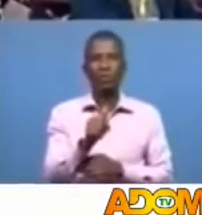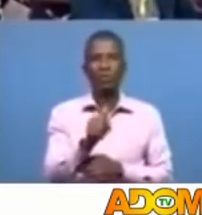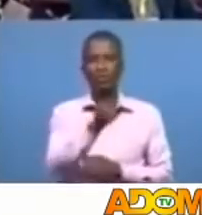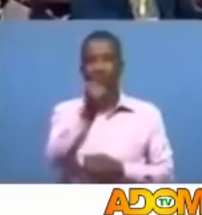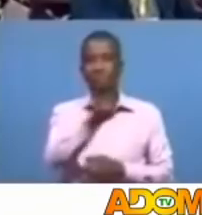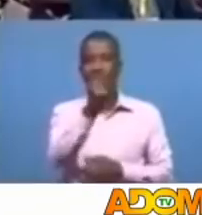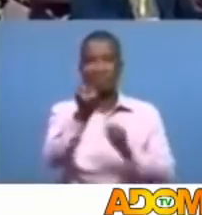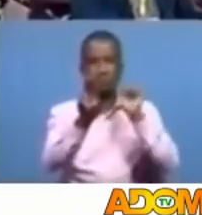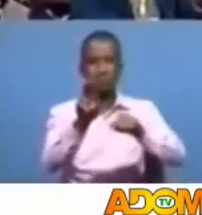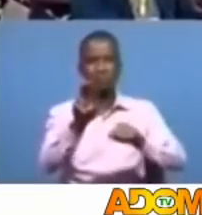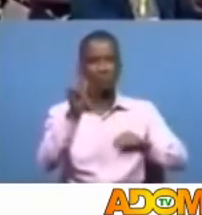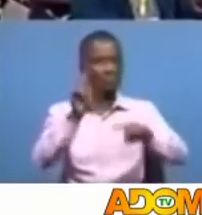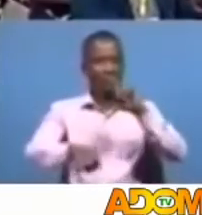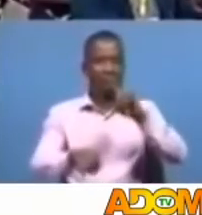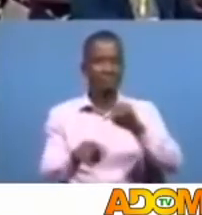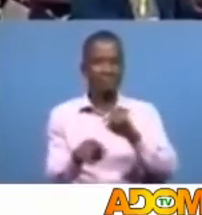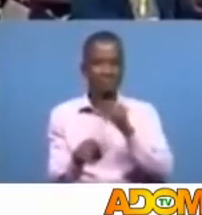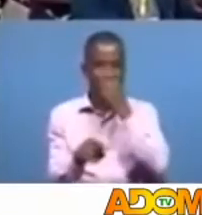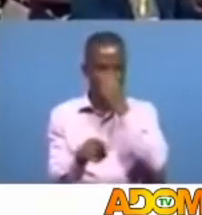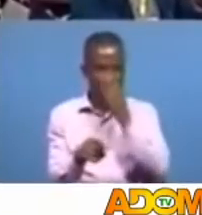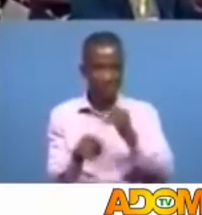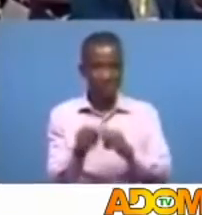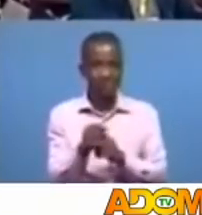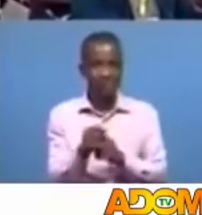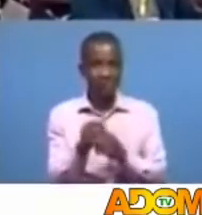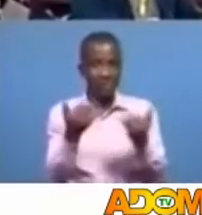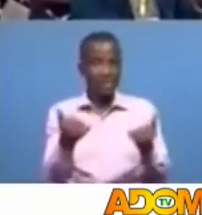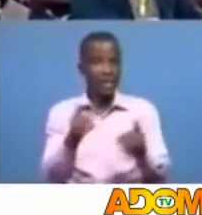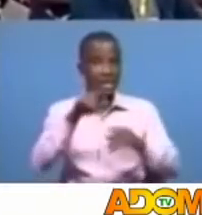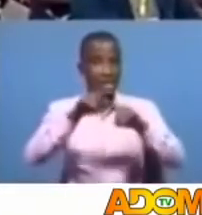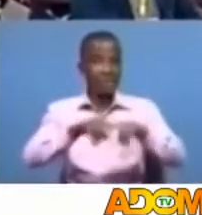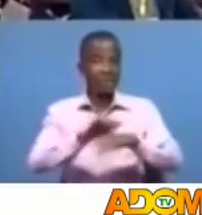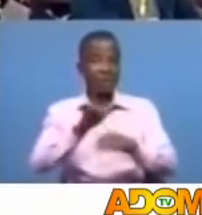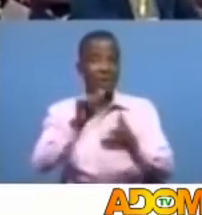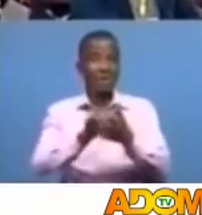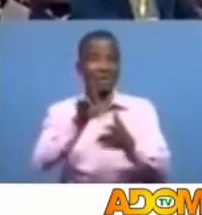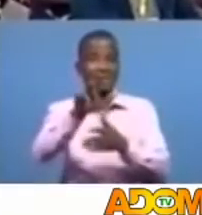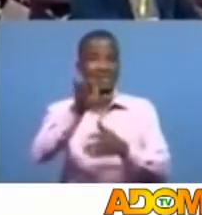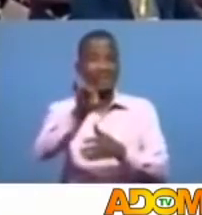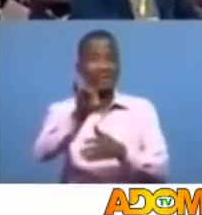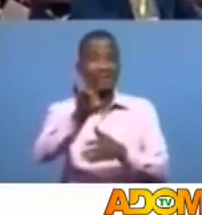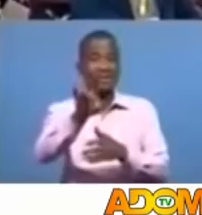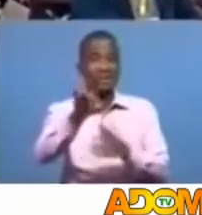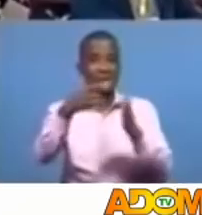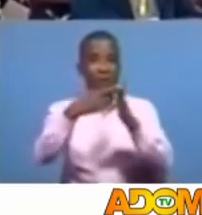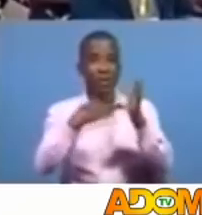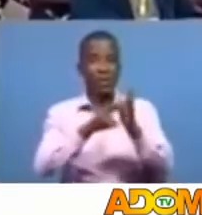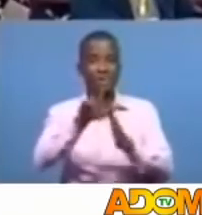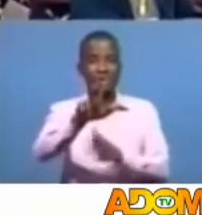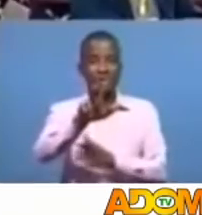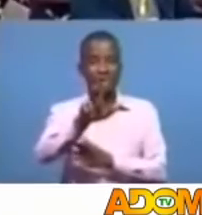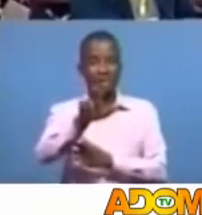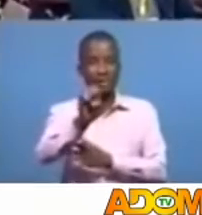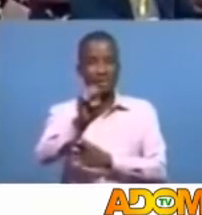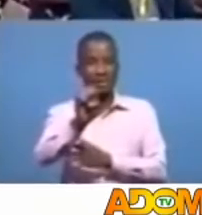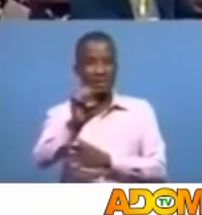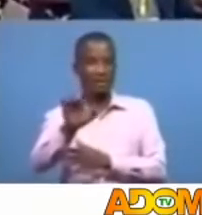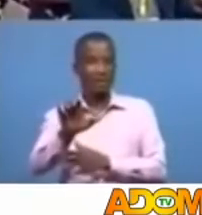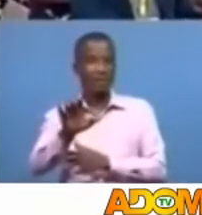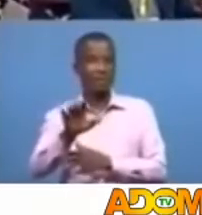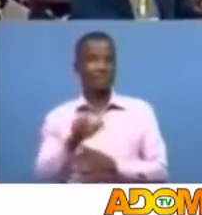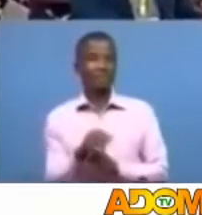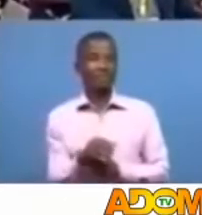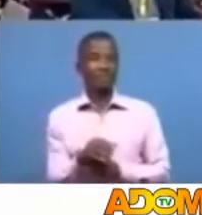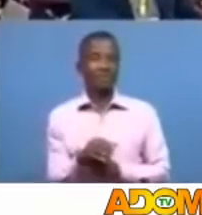applicable in this case in view of Order 38, Rule 3E5. That is what the ruling